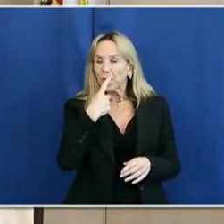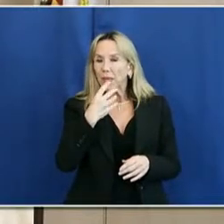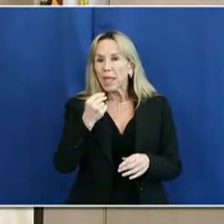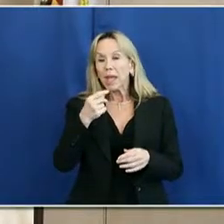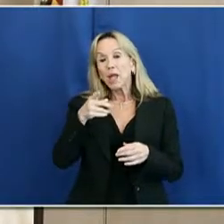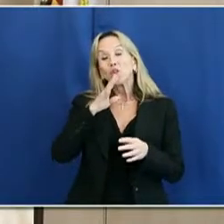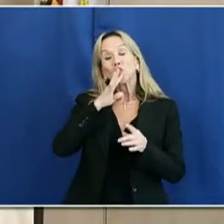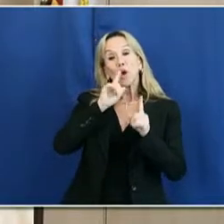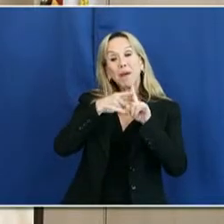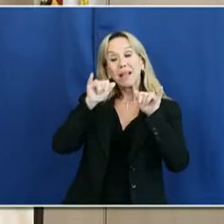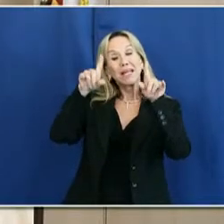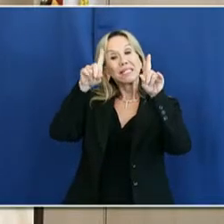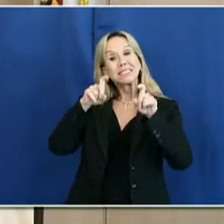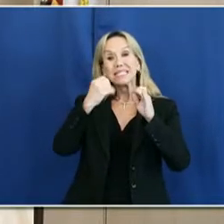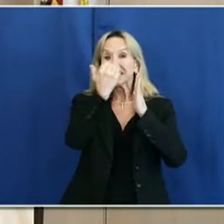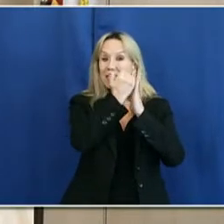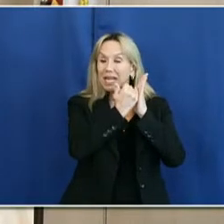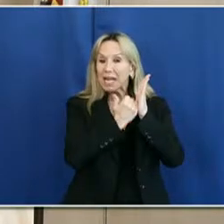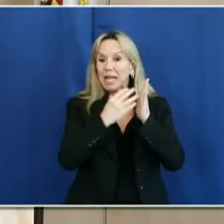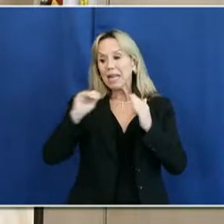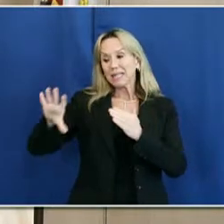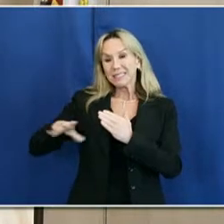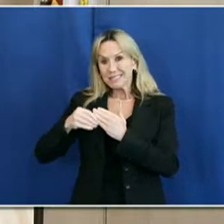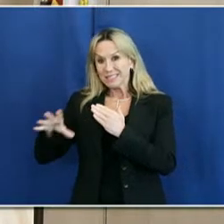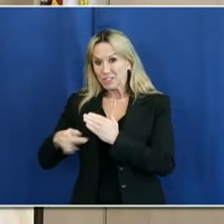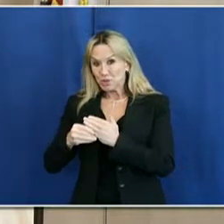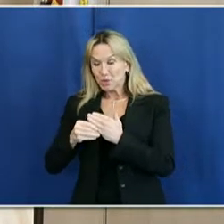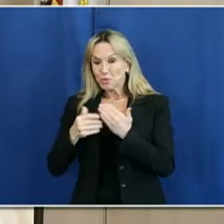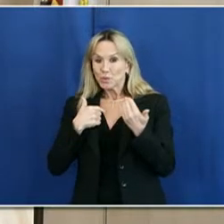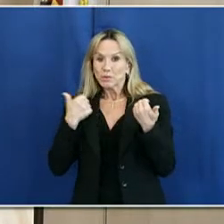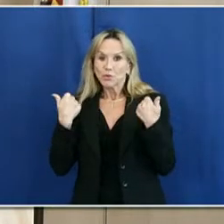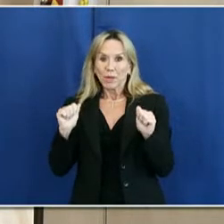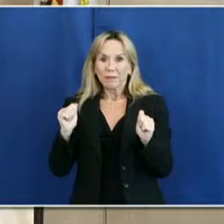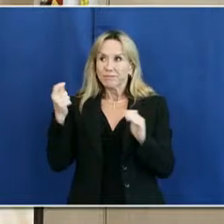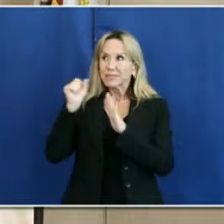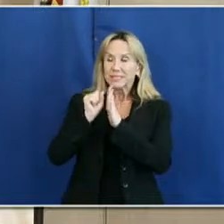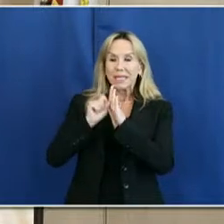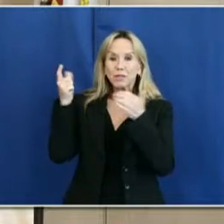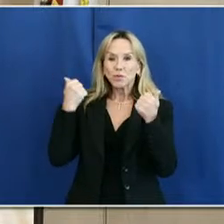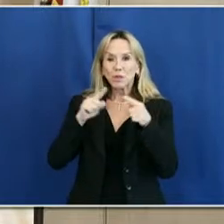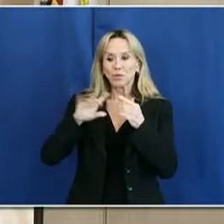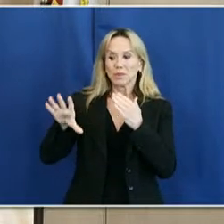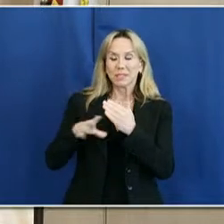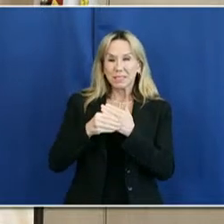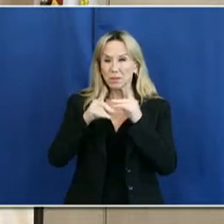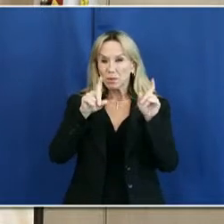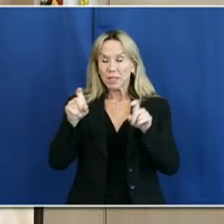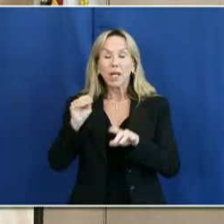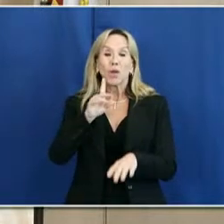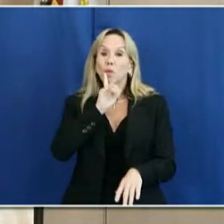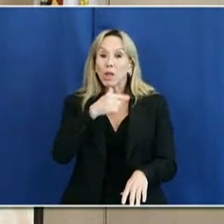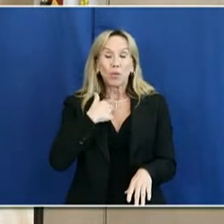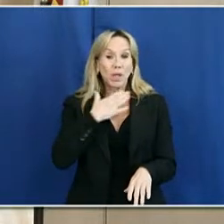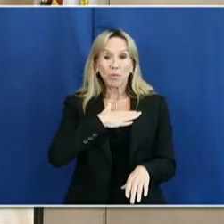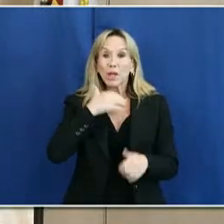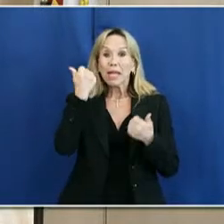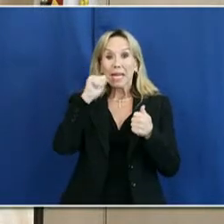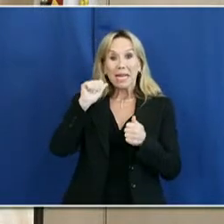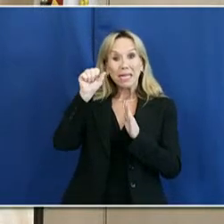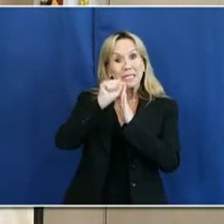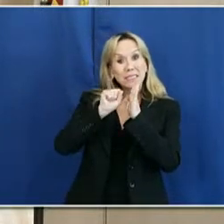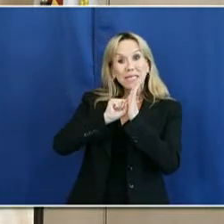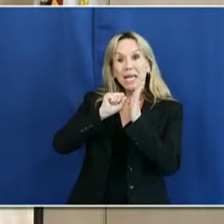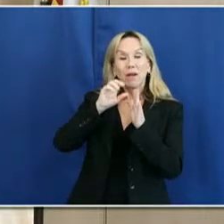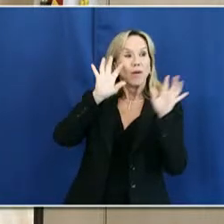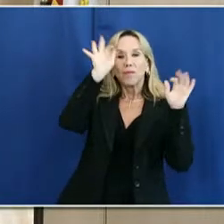about testing guidelines and additional efforts that are being conducted by the state. We appreciate any guidance that we get from